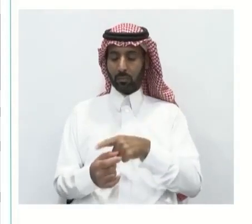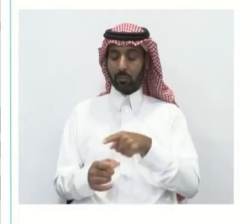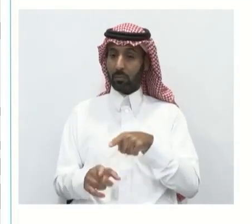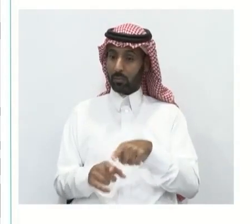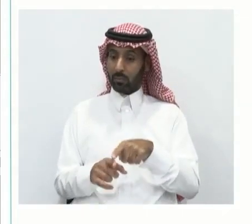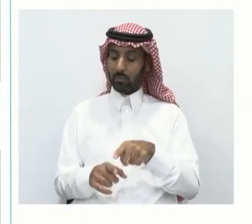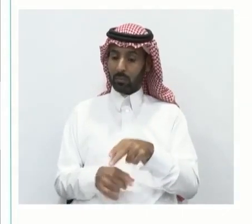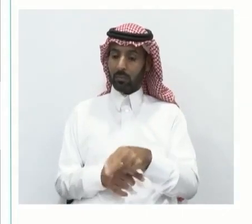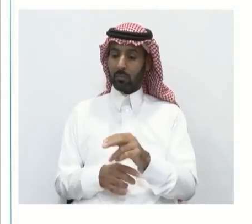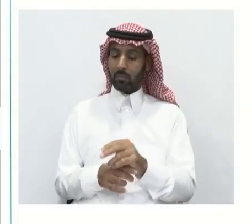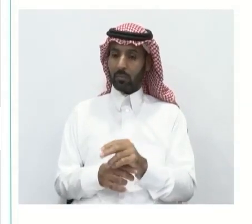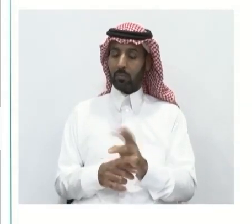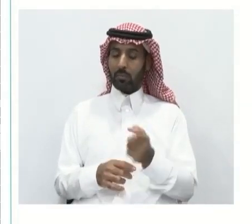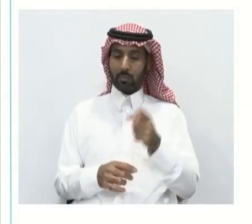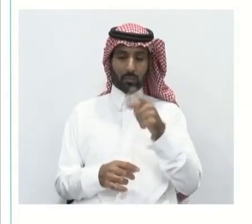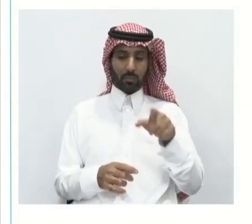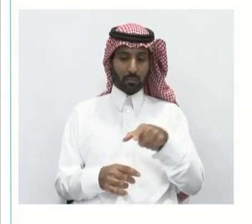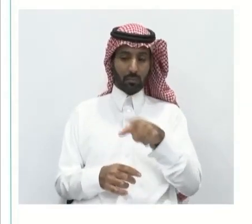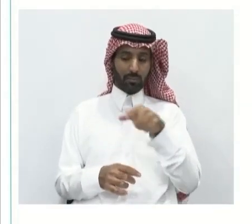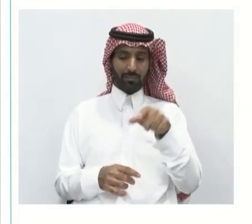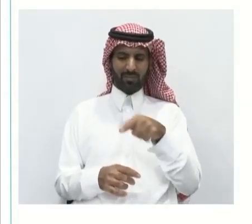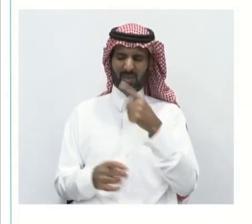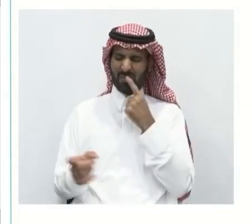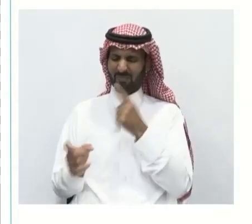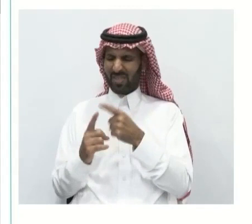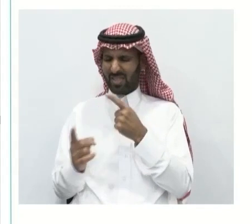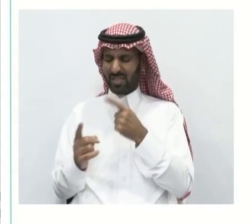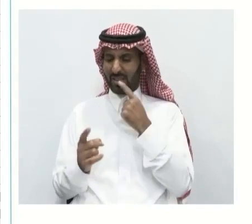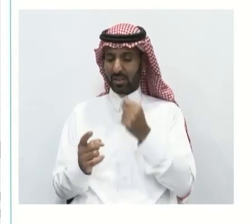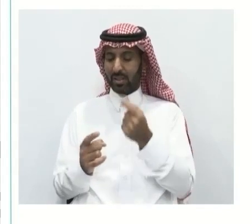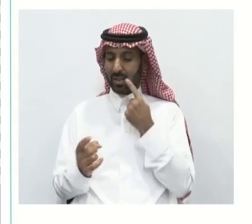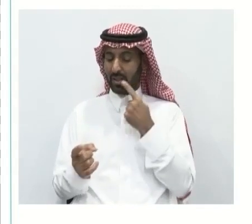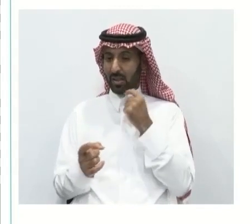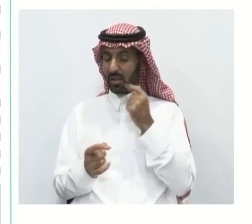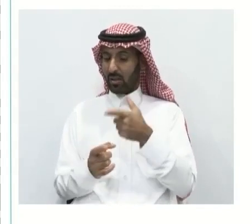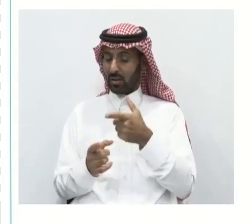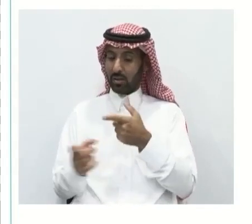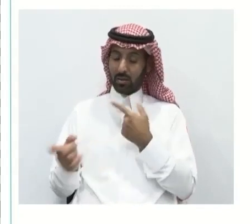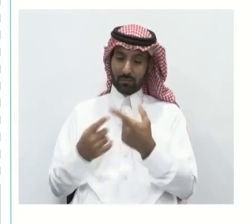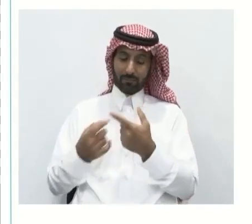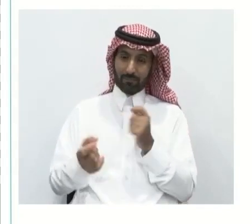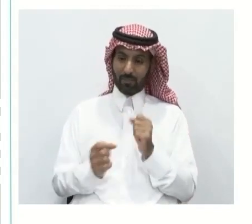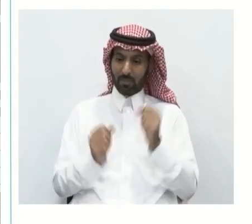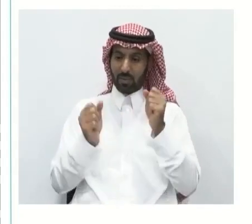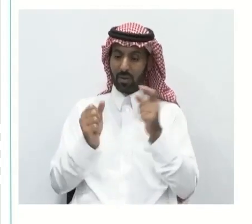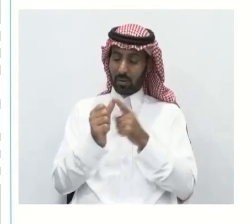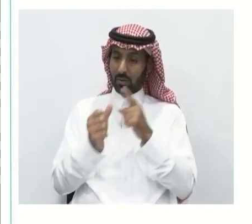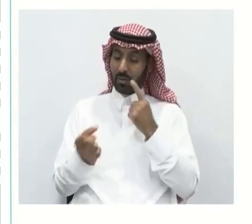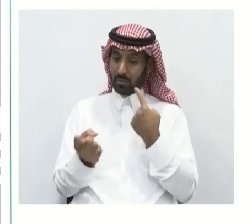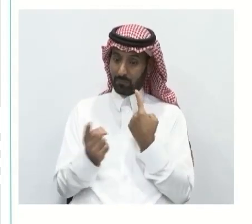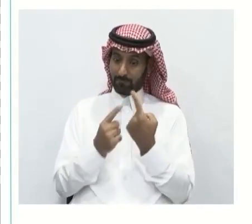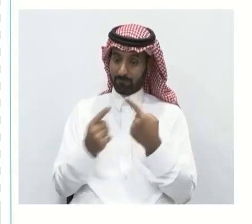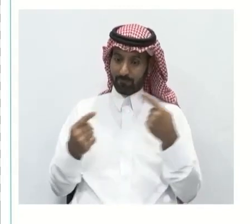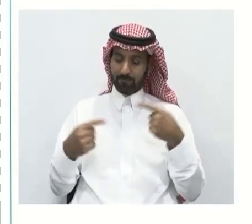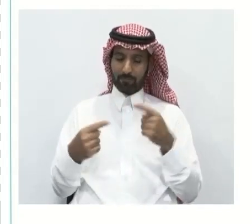Of course, this is false. They were having a bitter campaign battle. They were having a bitter campaign battle. The